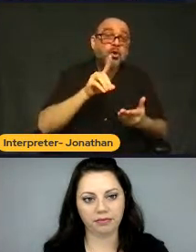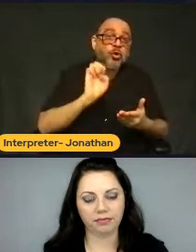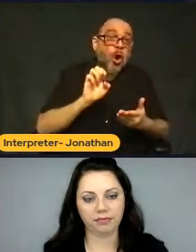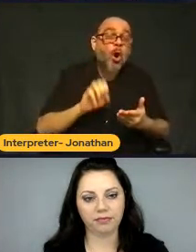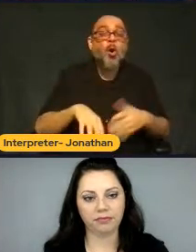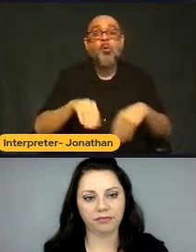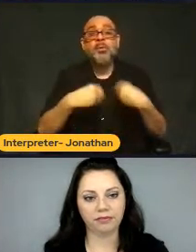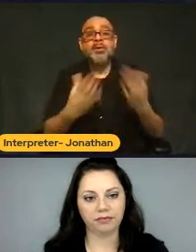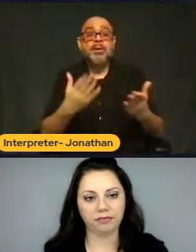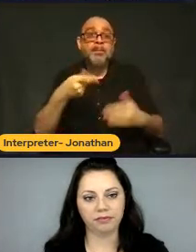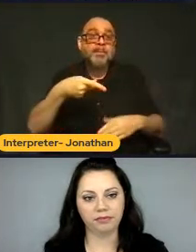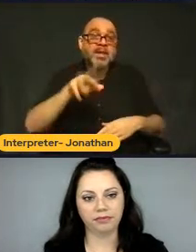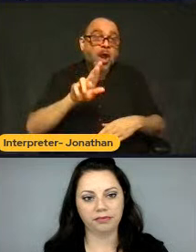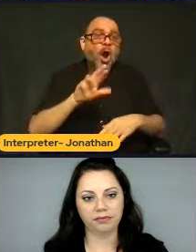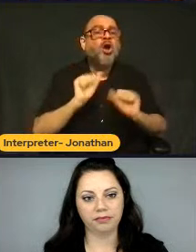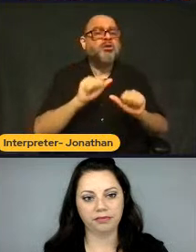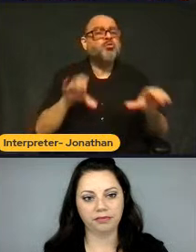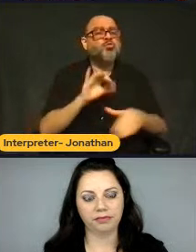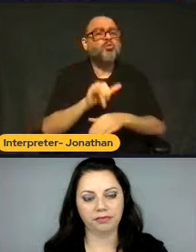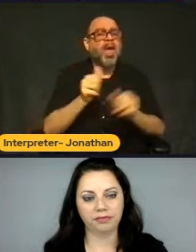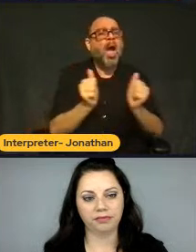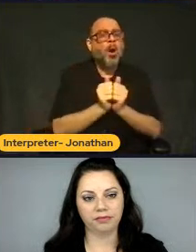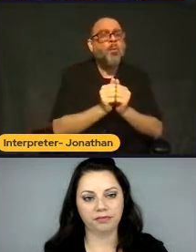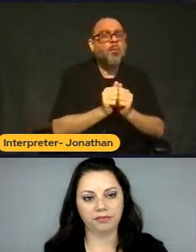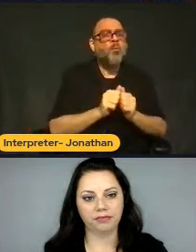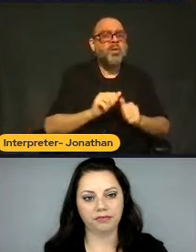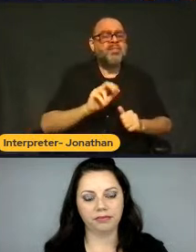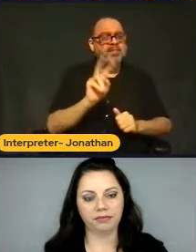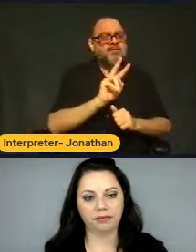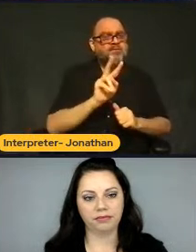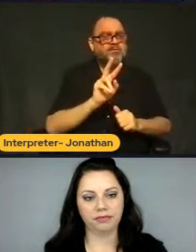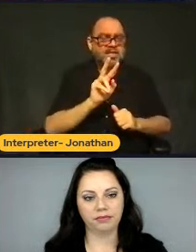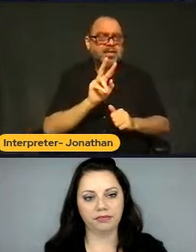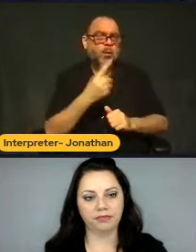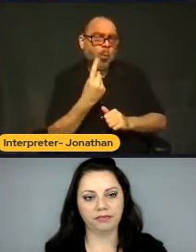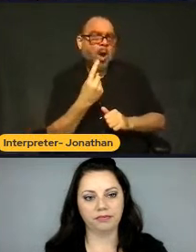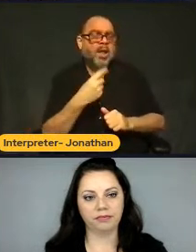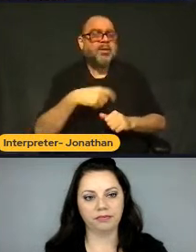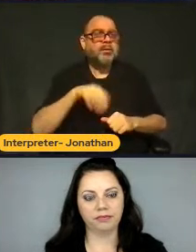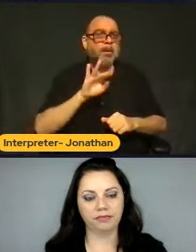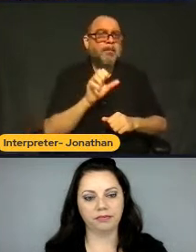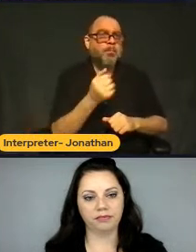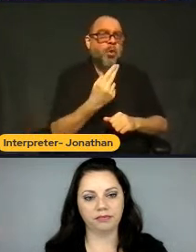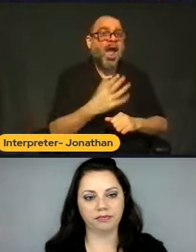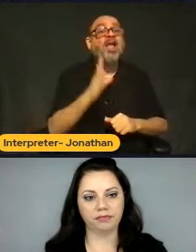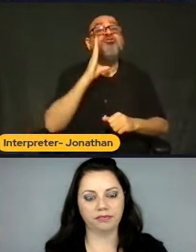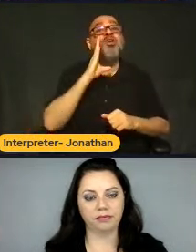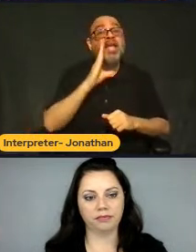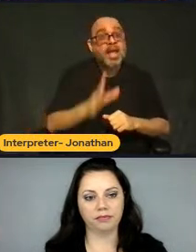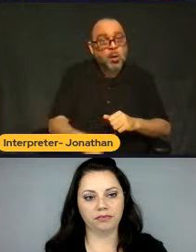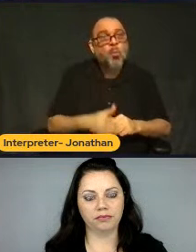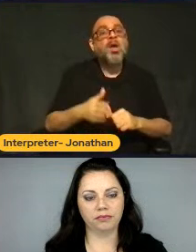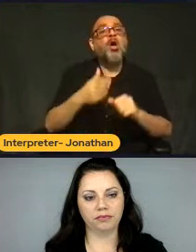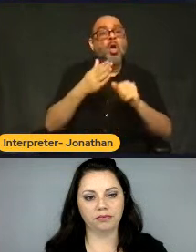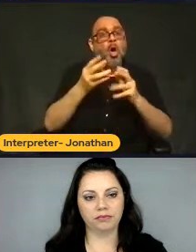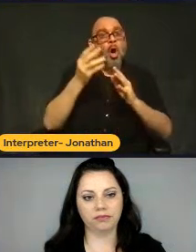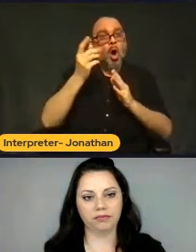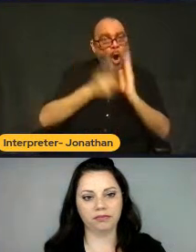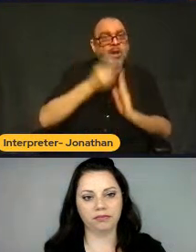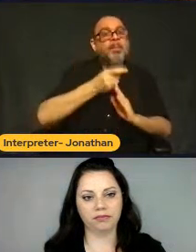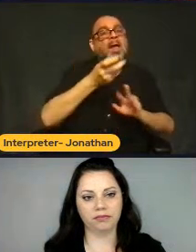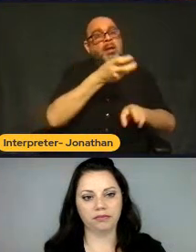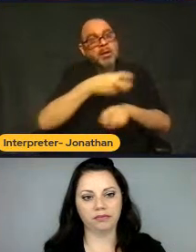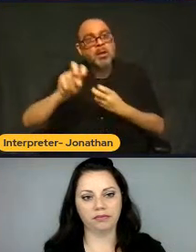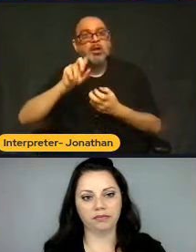can continue to do that over the V1 branch. It'll automatically propagate to V2.